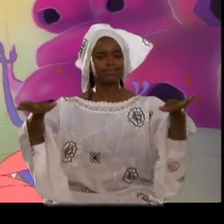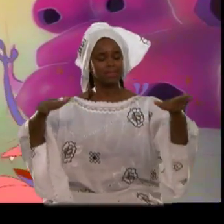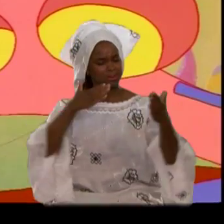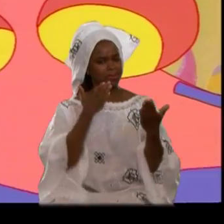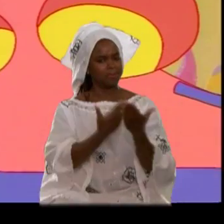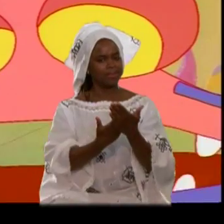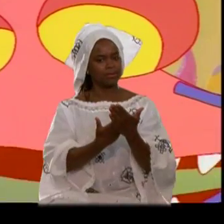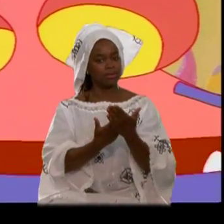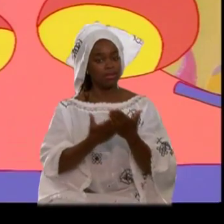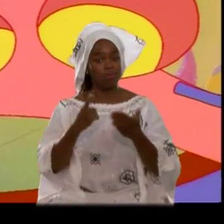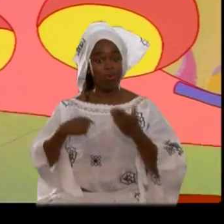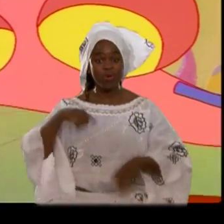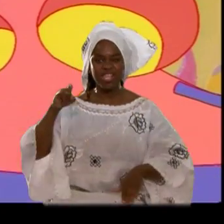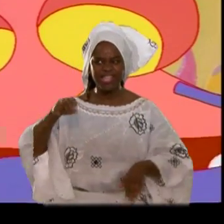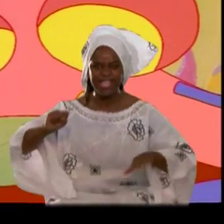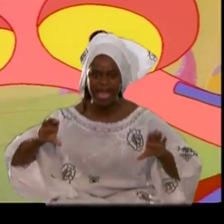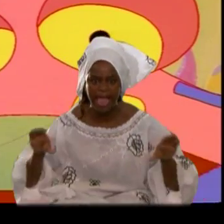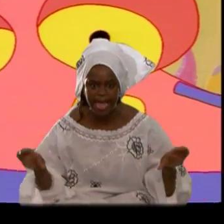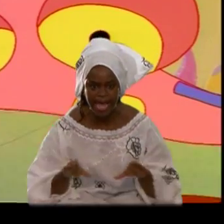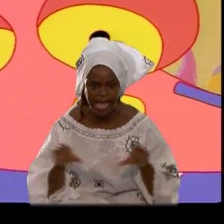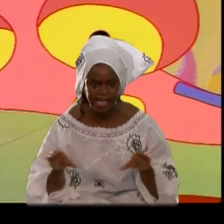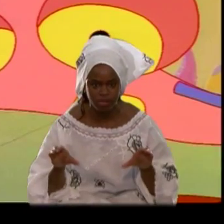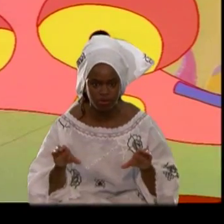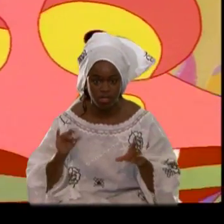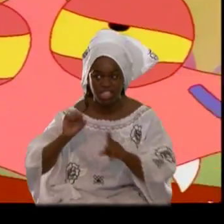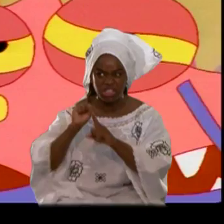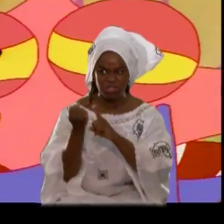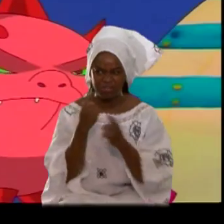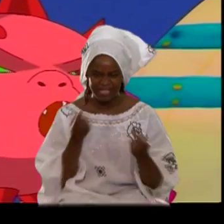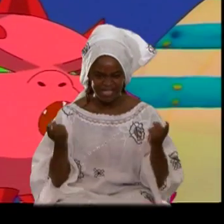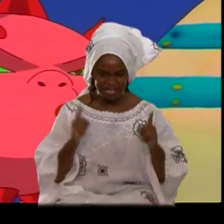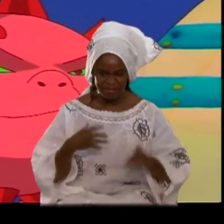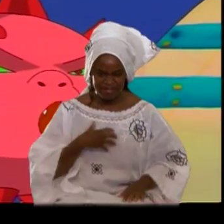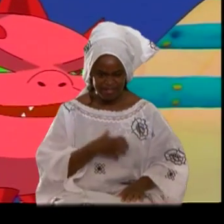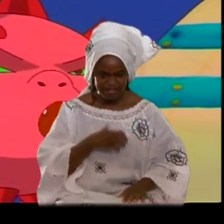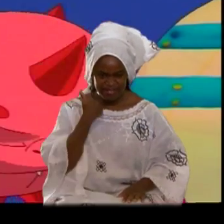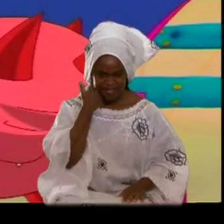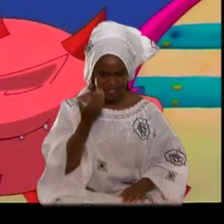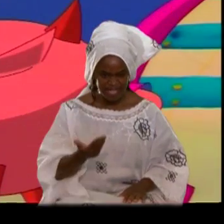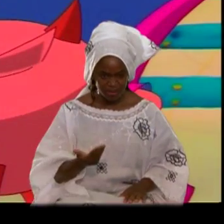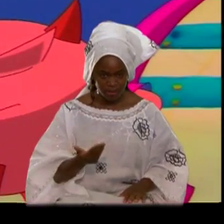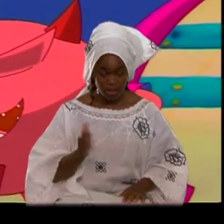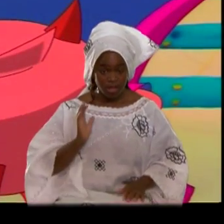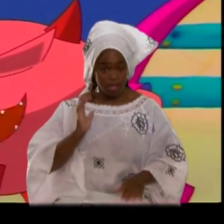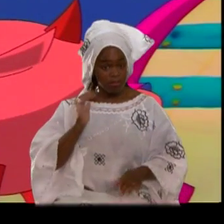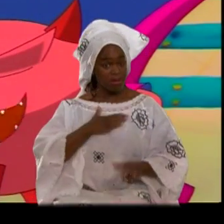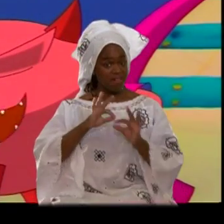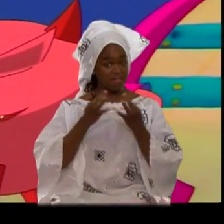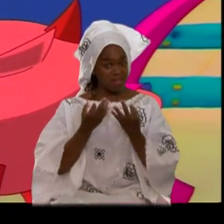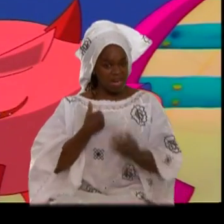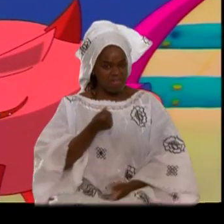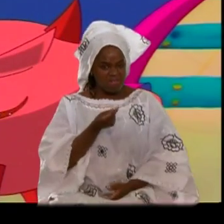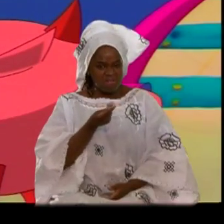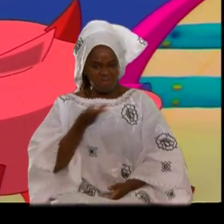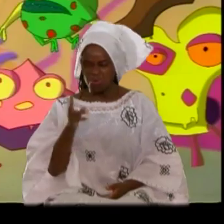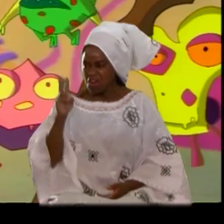now is action. The current situation is disastrous. My family has fewer and fewer victims to its credit. Micro-polio, I understand your anxiety